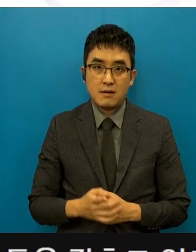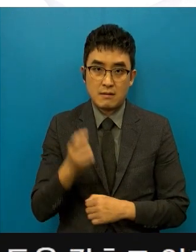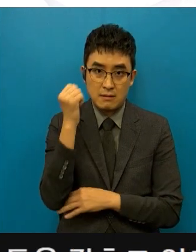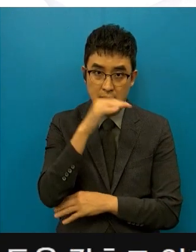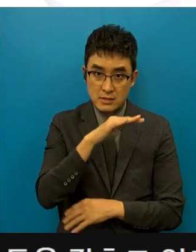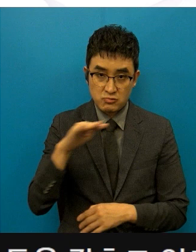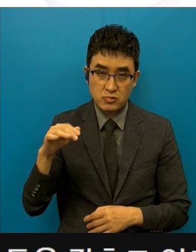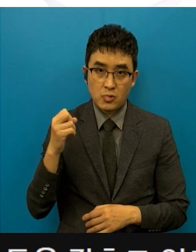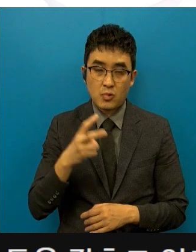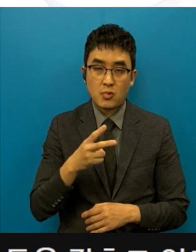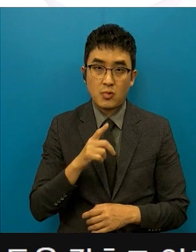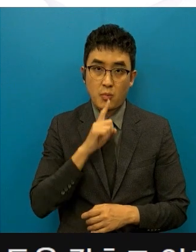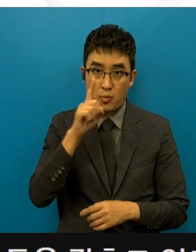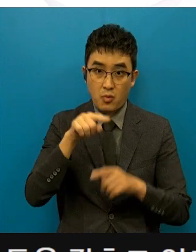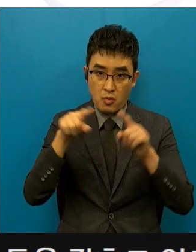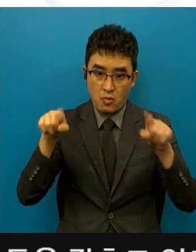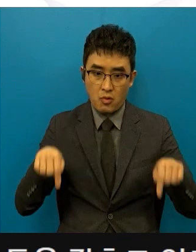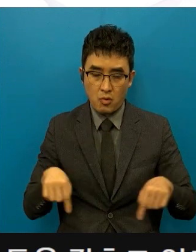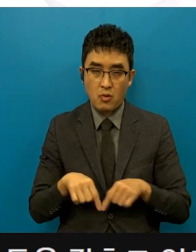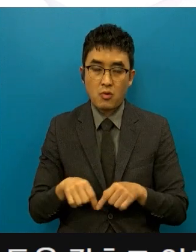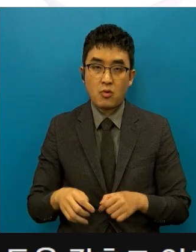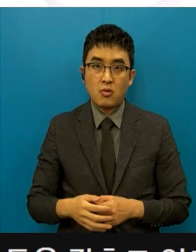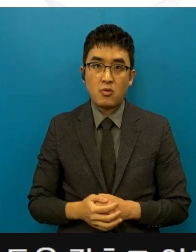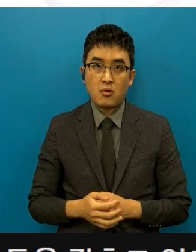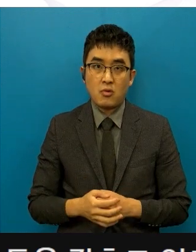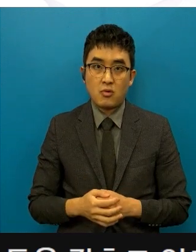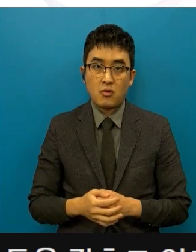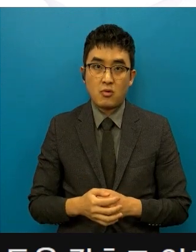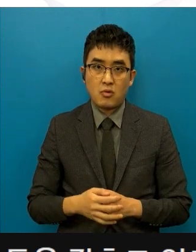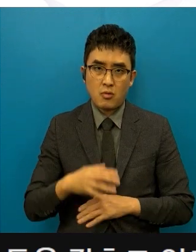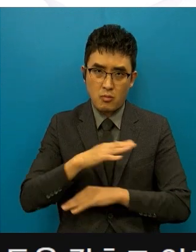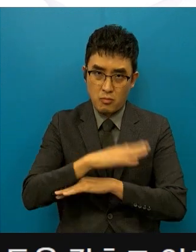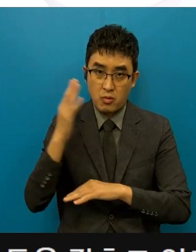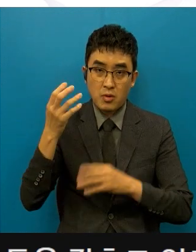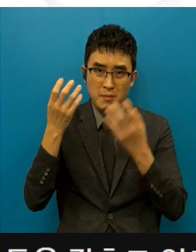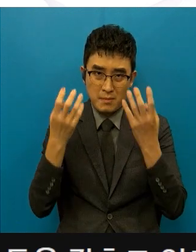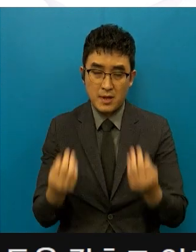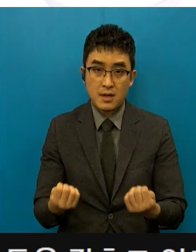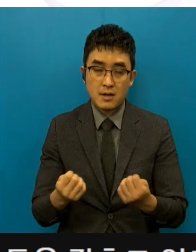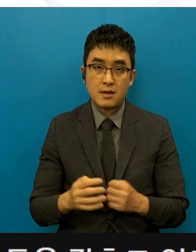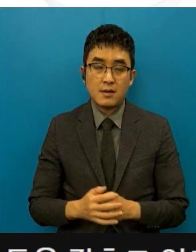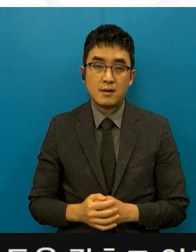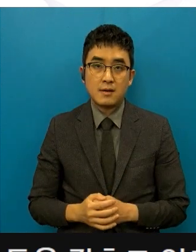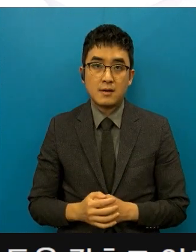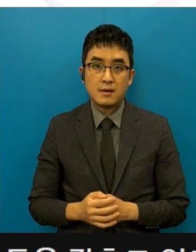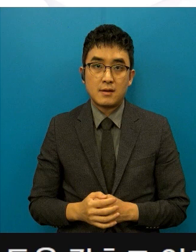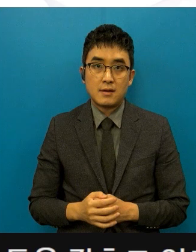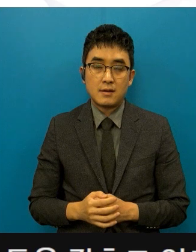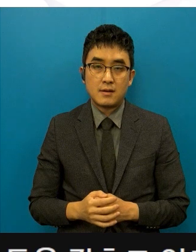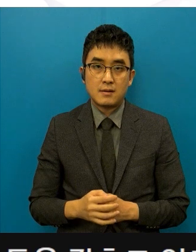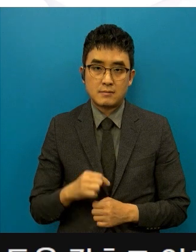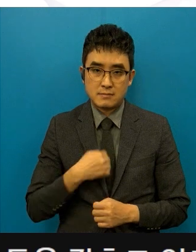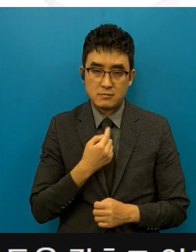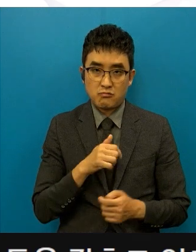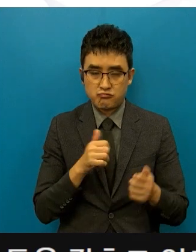who practice euthanasia and assisted suicide. This is totally opposite in